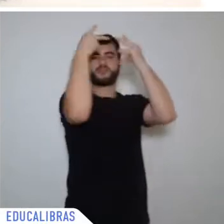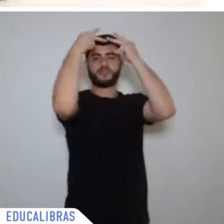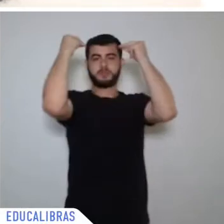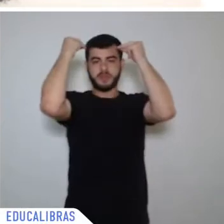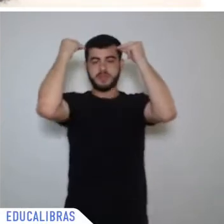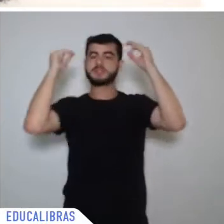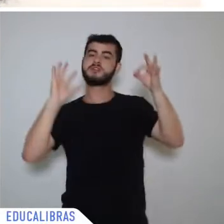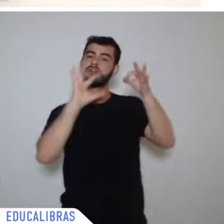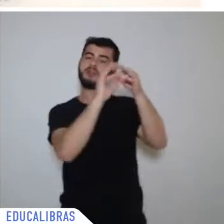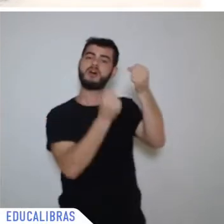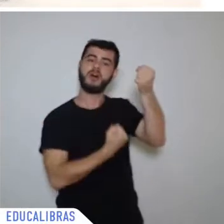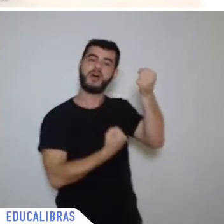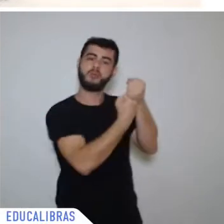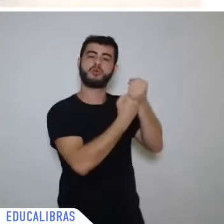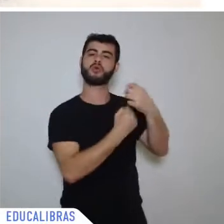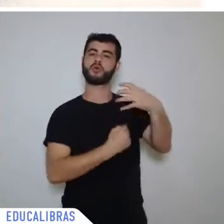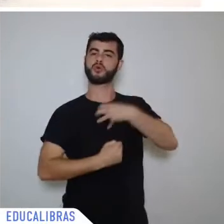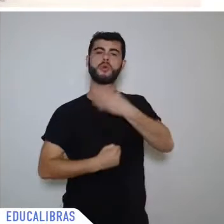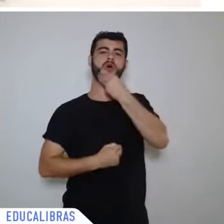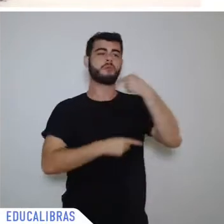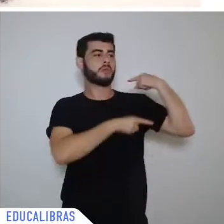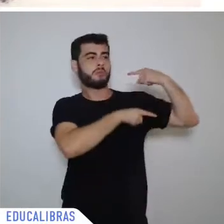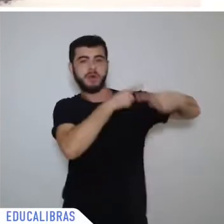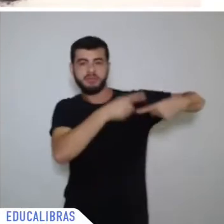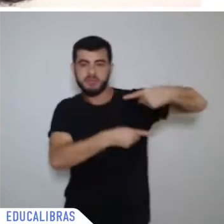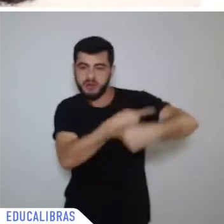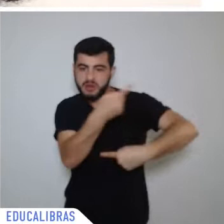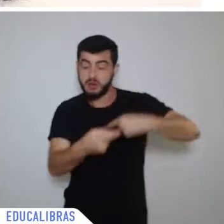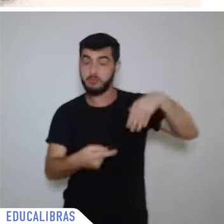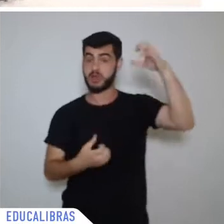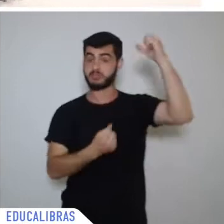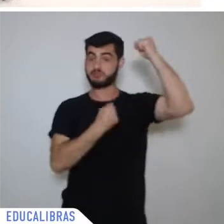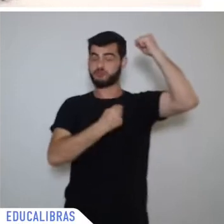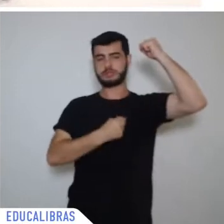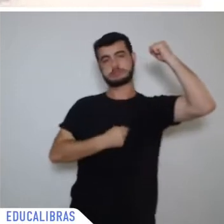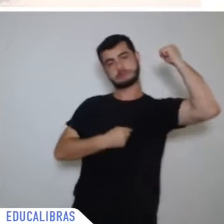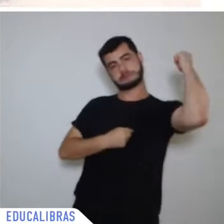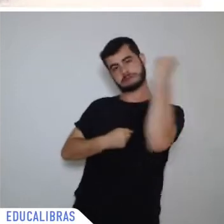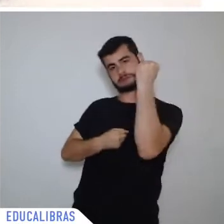some feminist sectors that have been